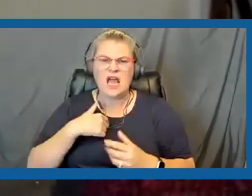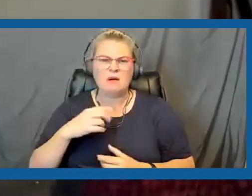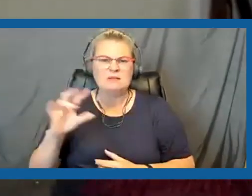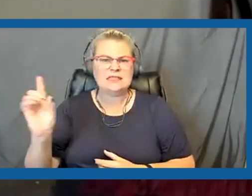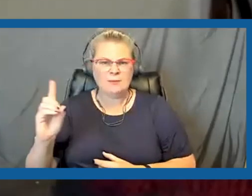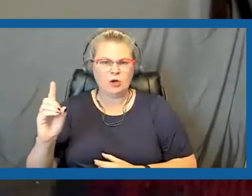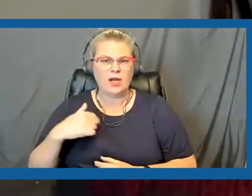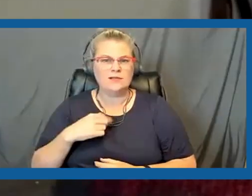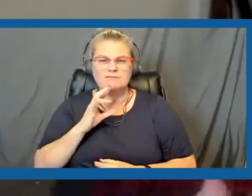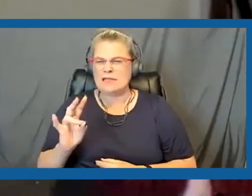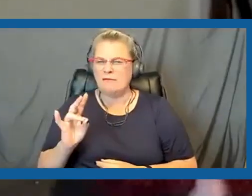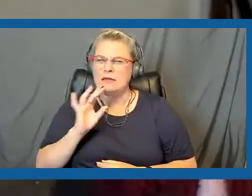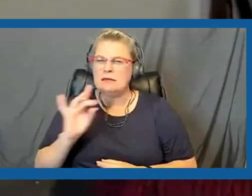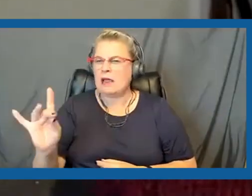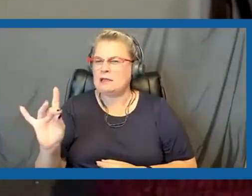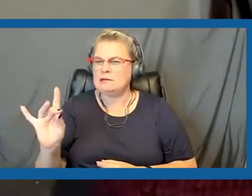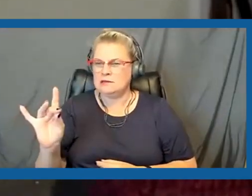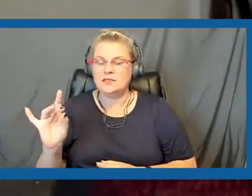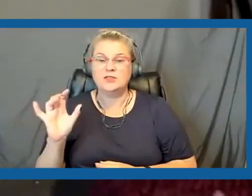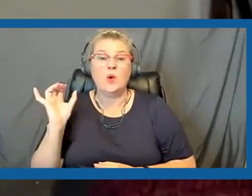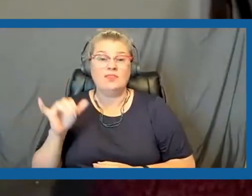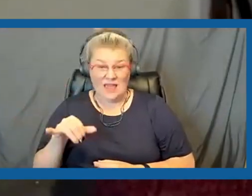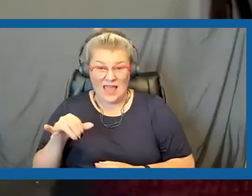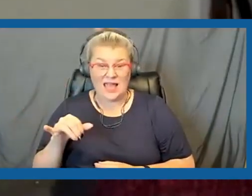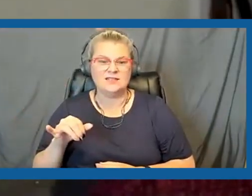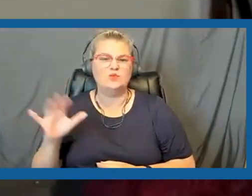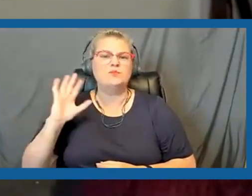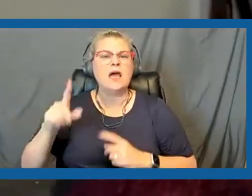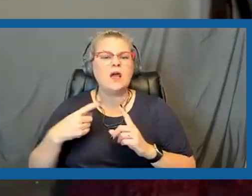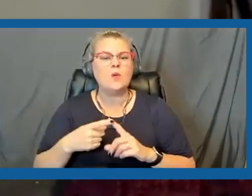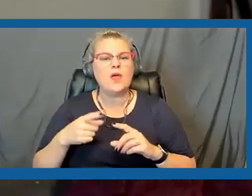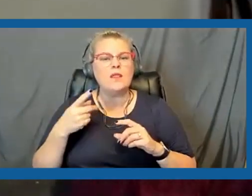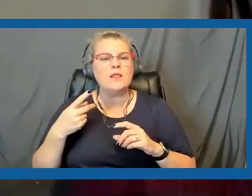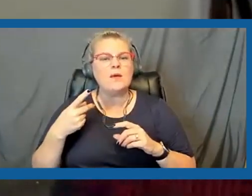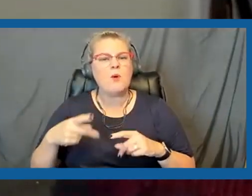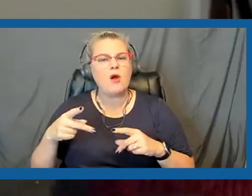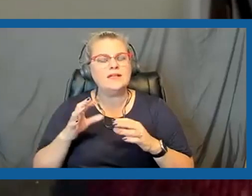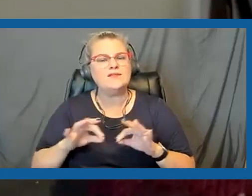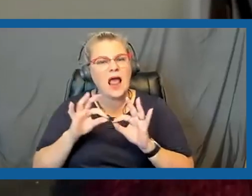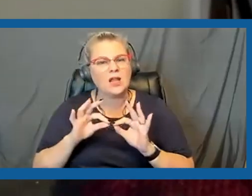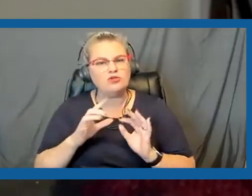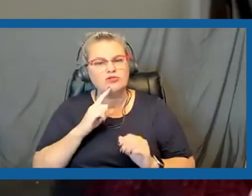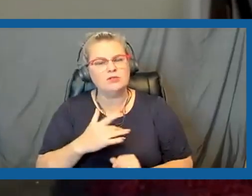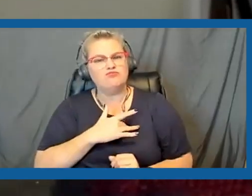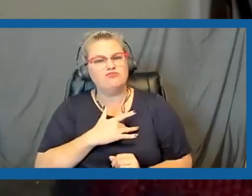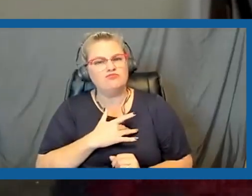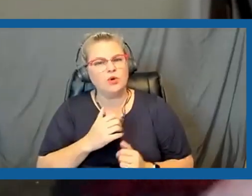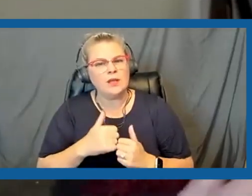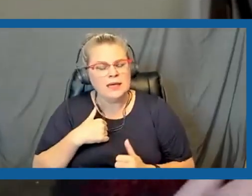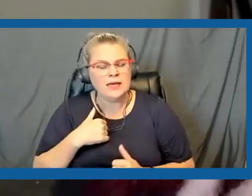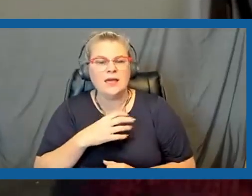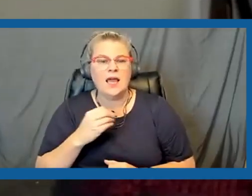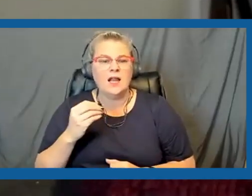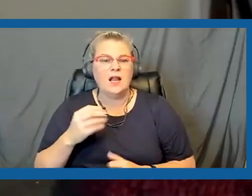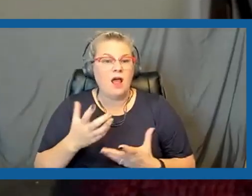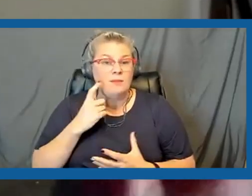old. And so that far back is, you know, the party's values resonated with me. And a lot of it was just because